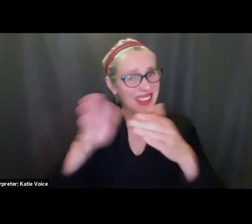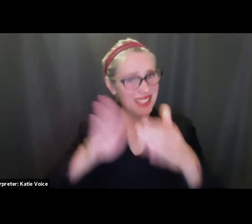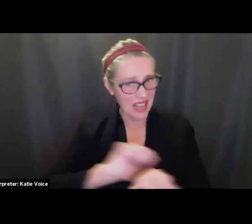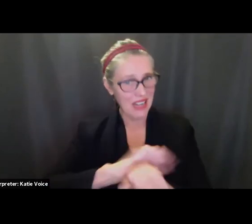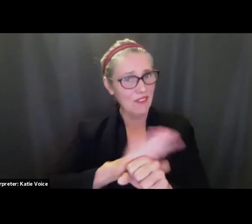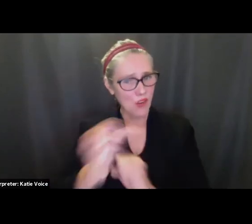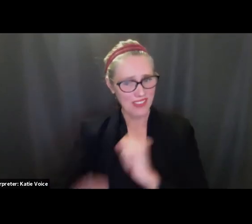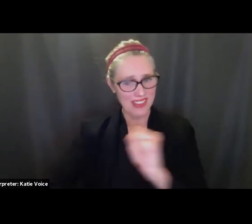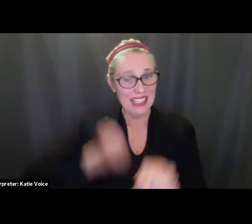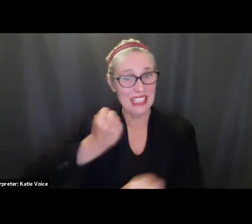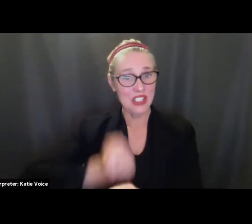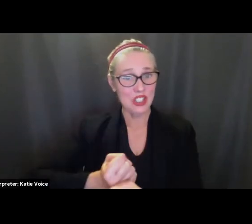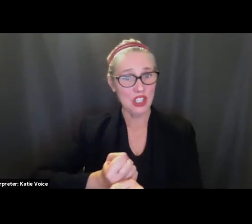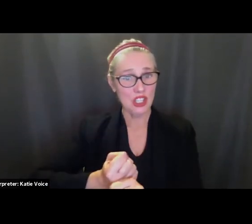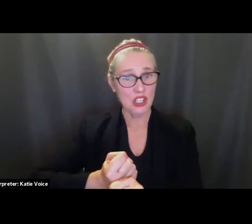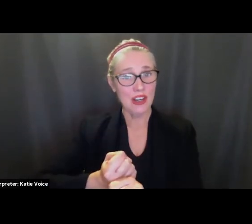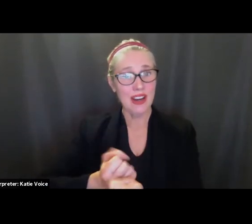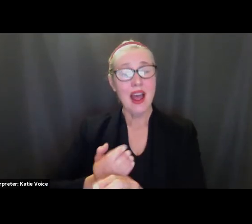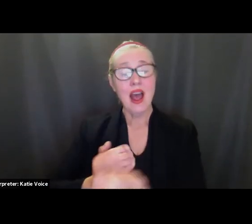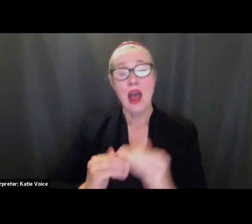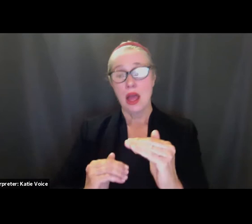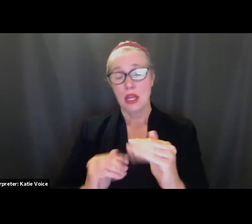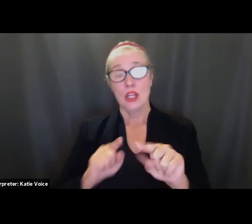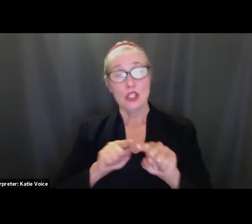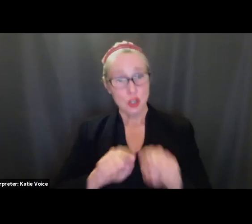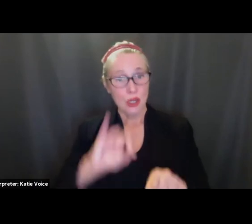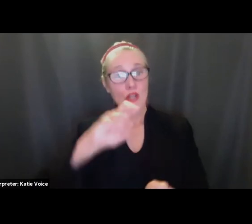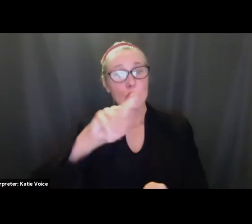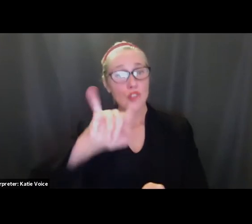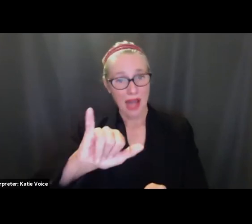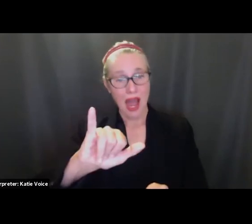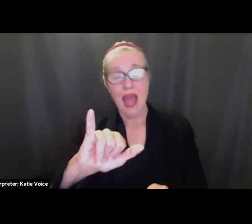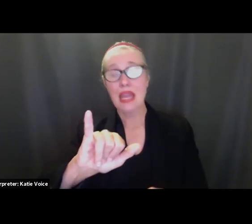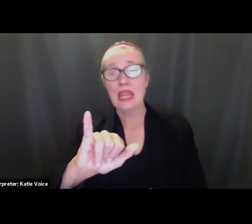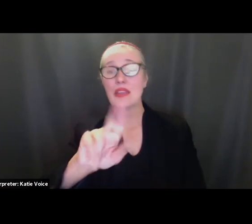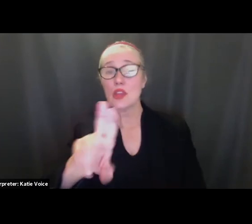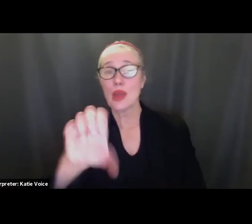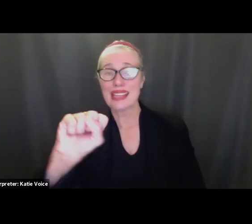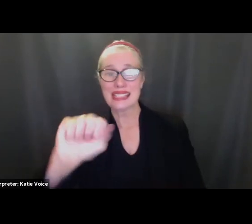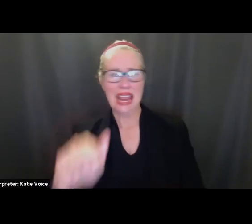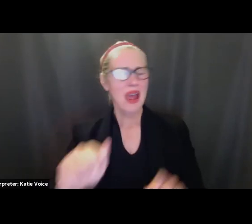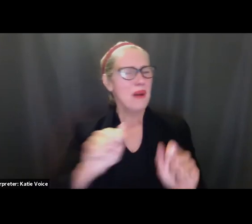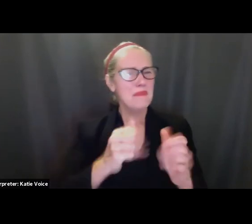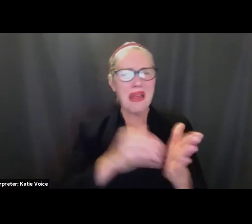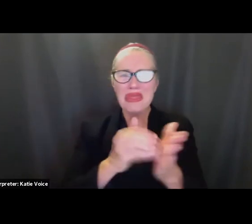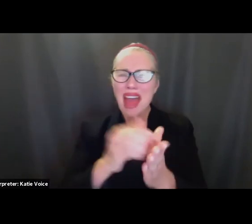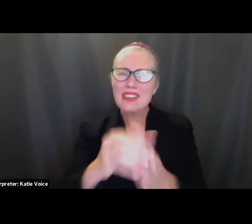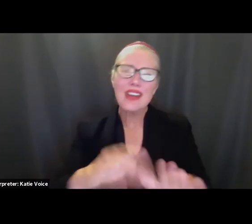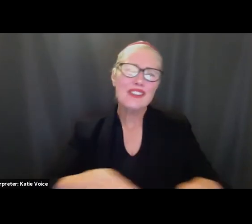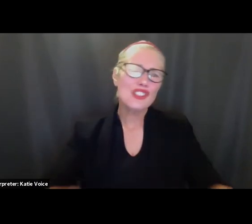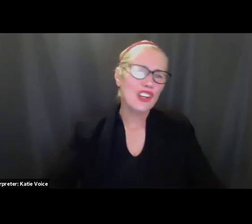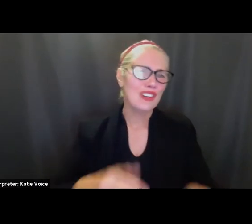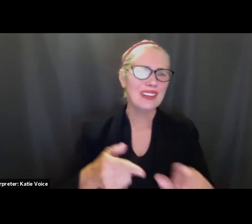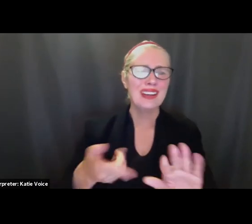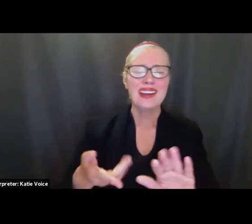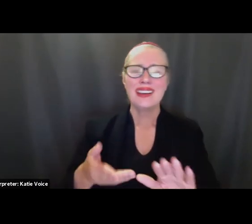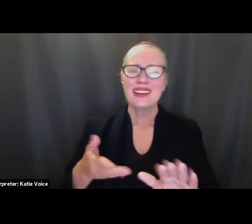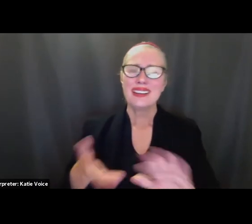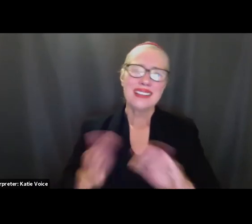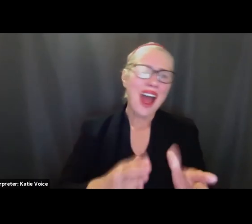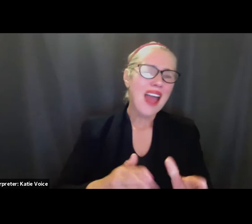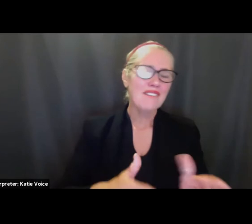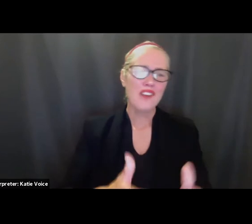year up to july in the usa however thousands of children die every year of gunshots over a